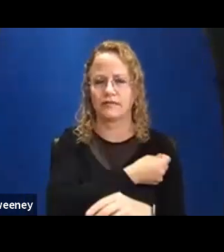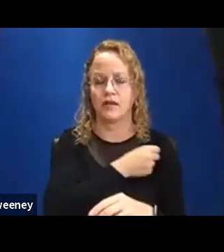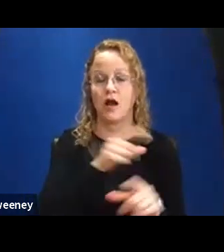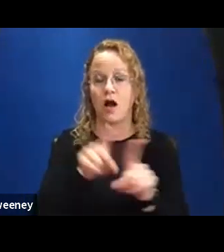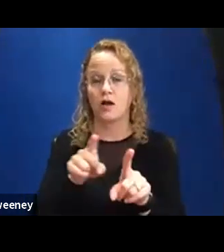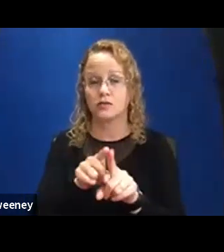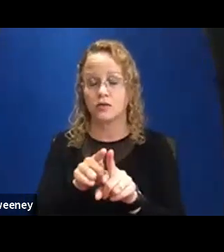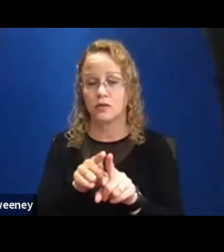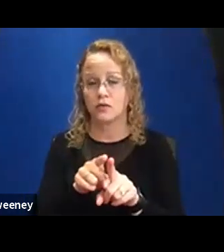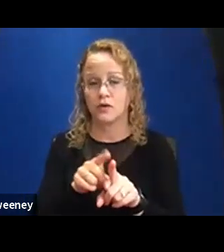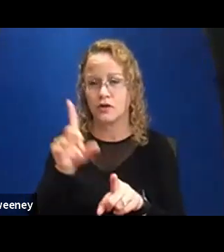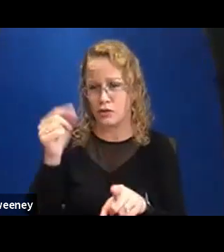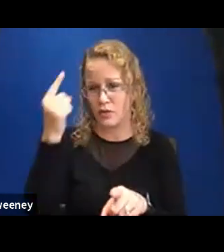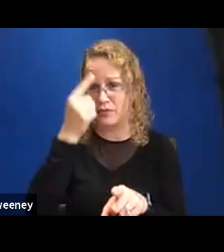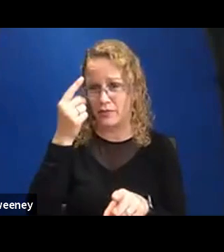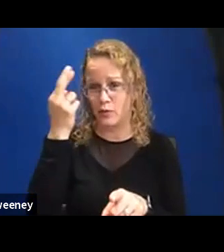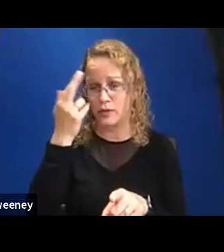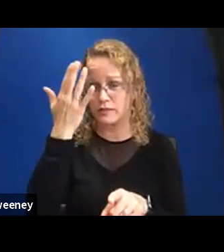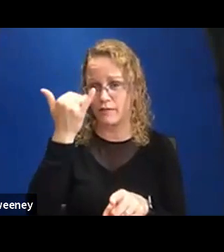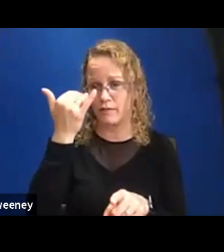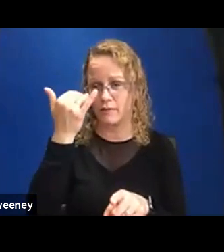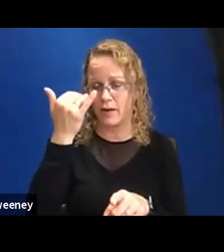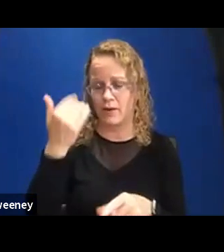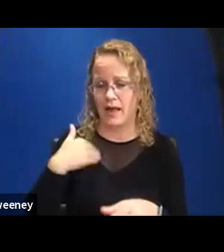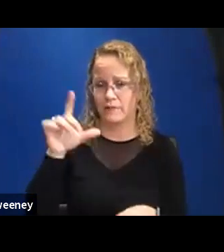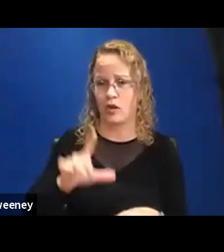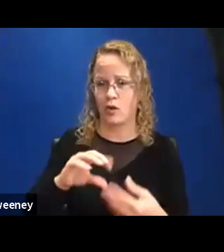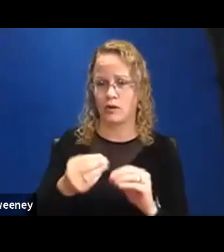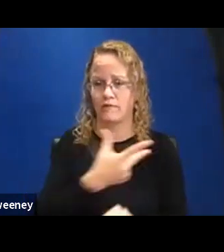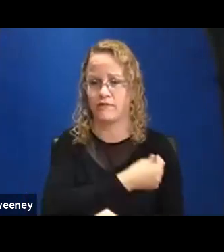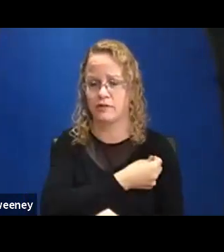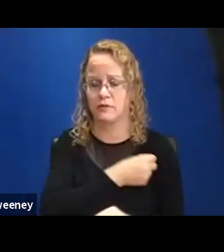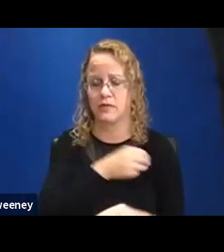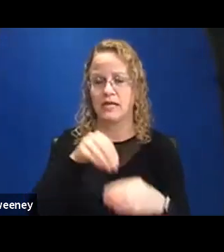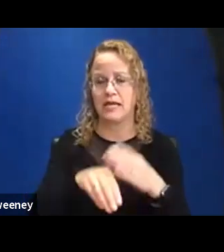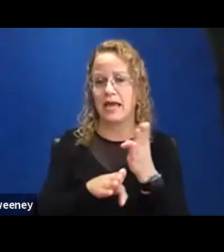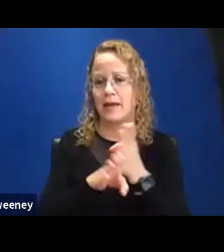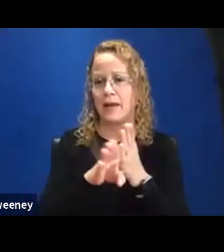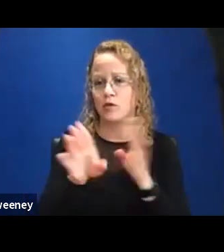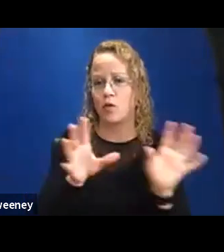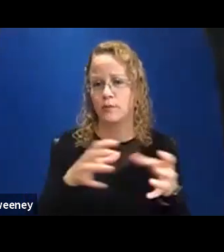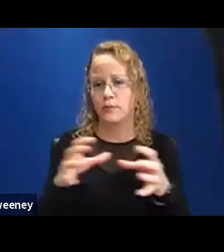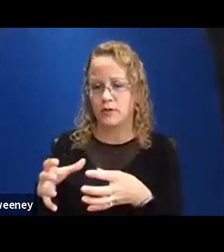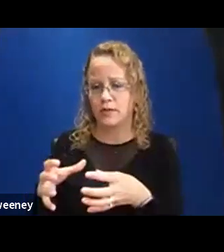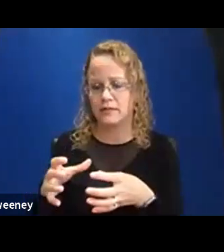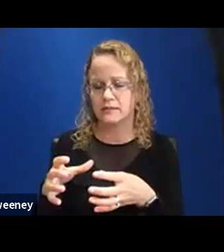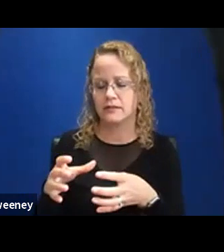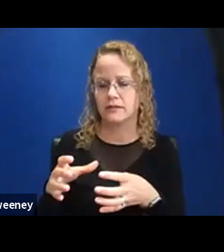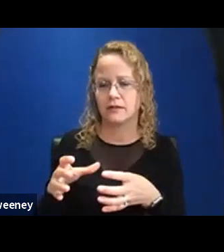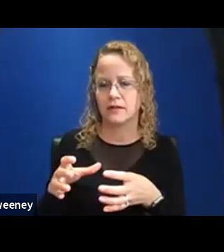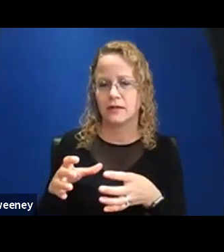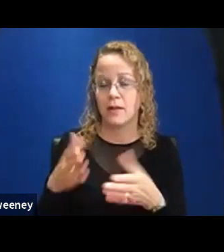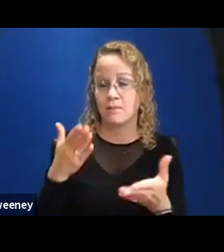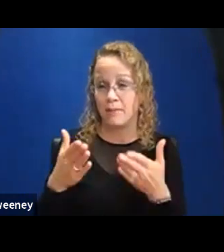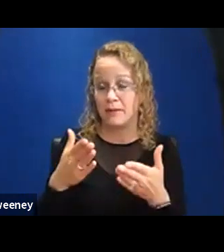also asking, do you think the reason for low numbers of vaccinated in minority communities, could be due to the